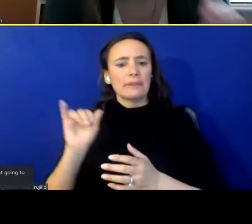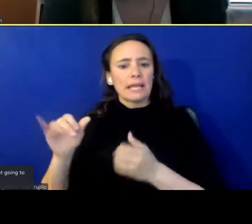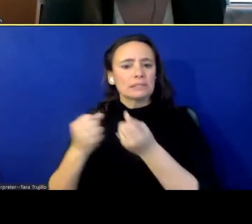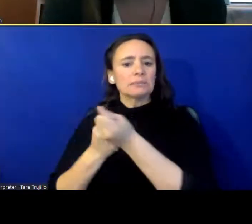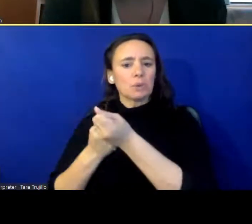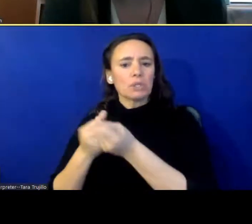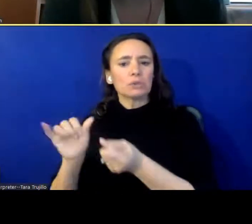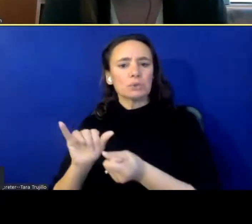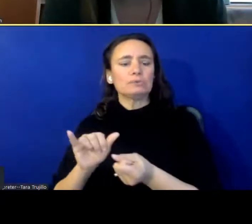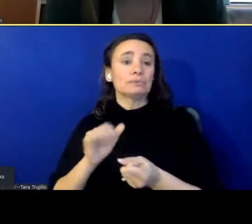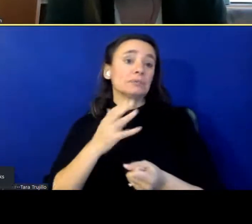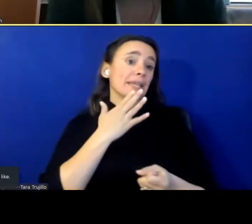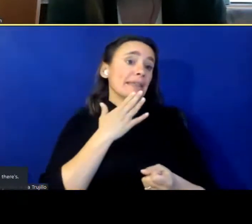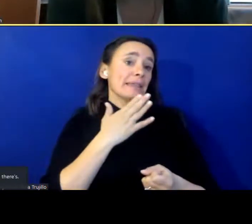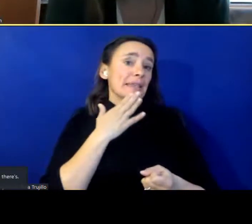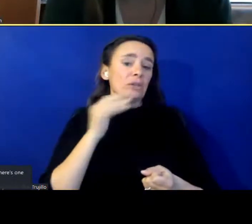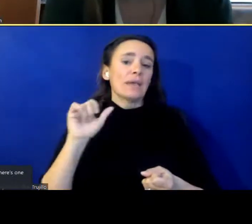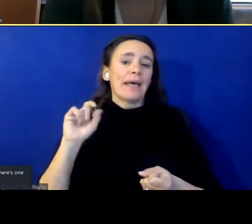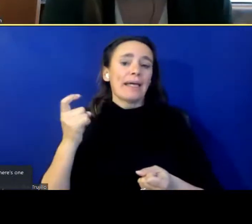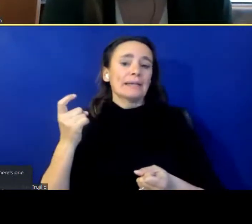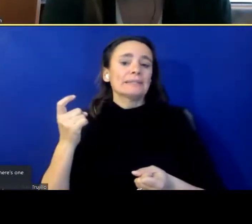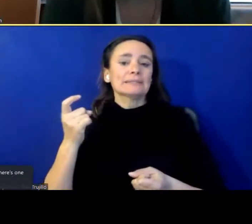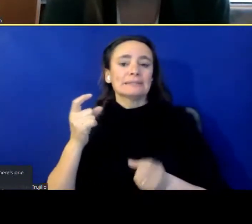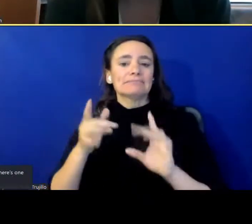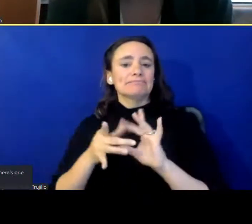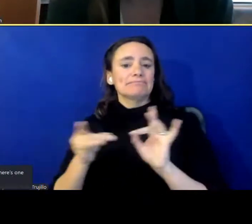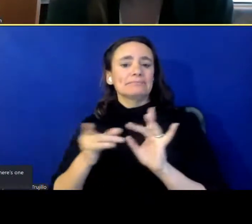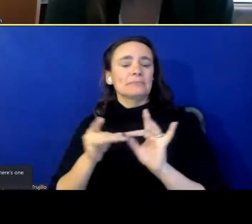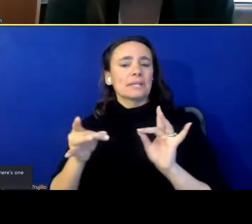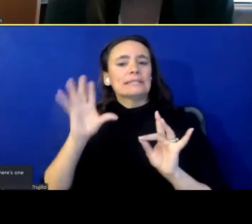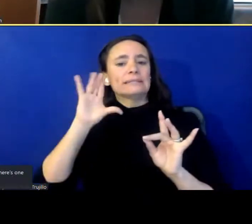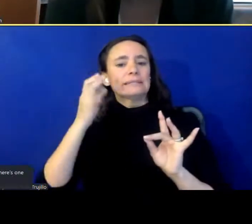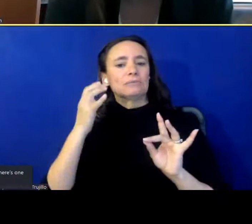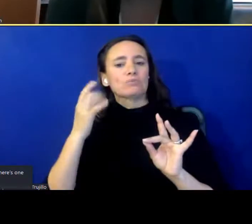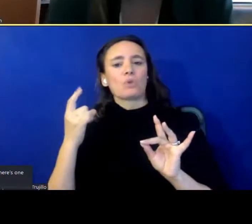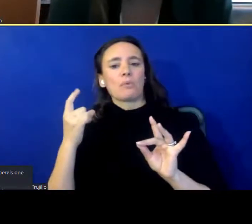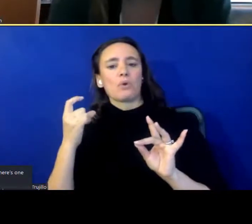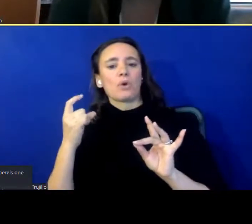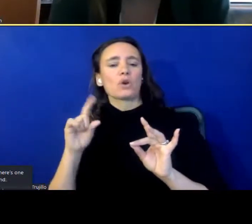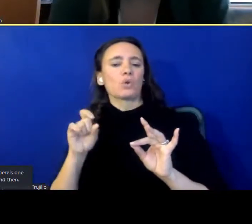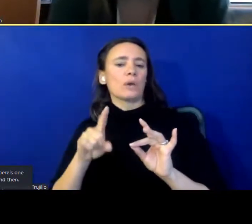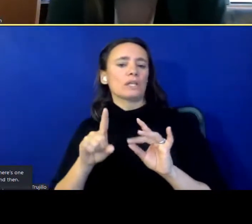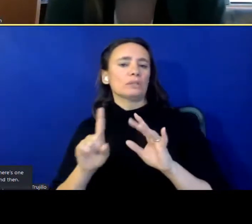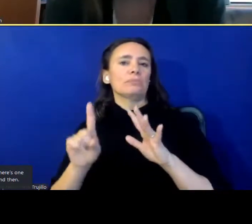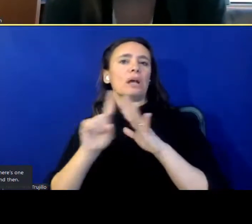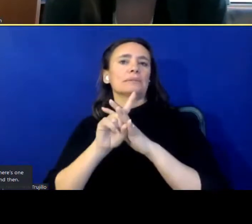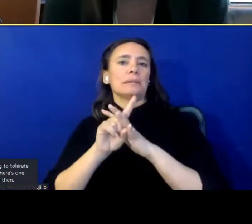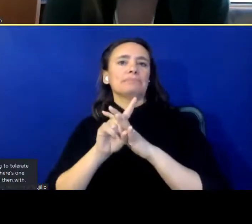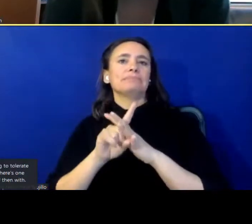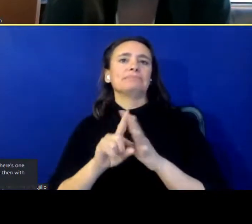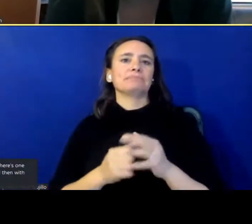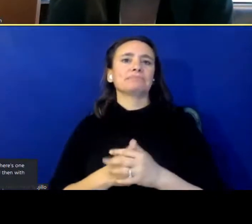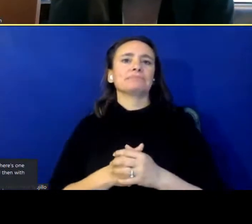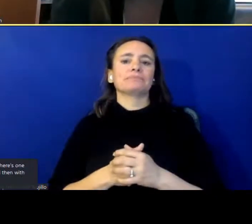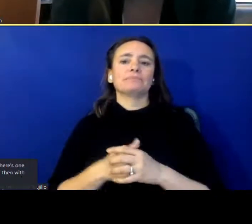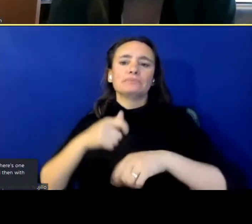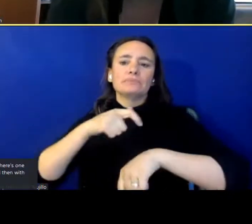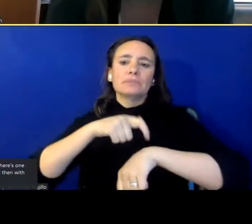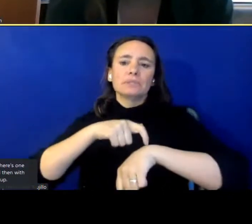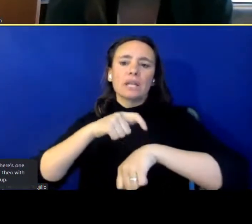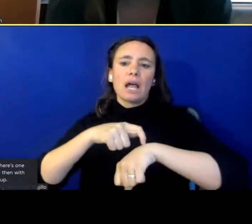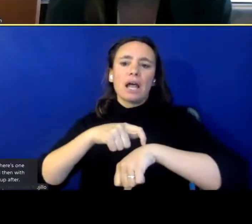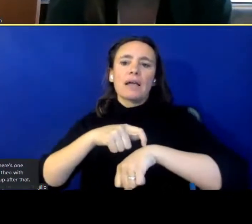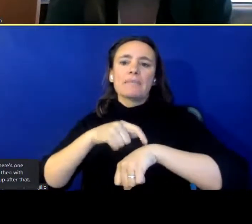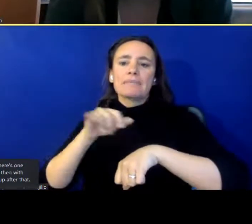Thank you for that. It looks like there's one more question that popped up, and then with time, we'll probably have to wrap it up